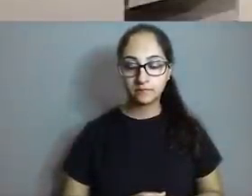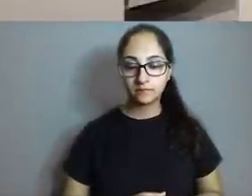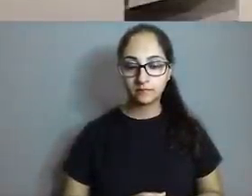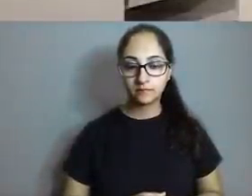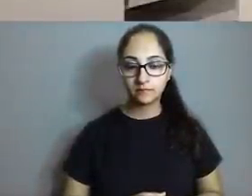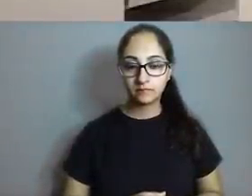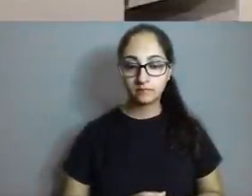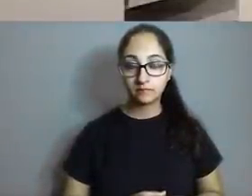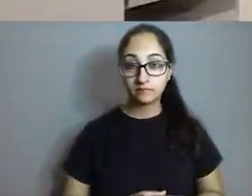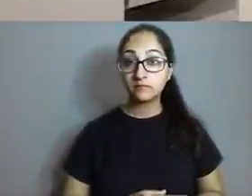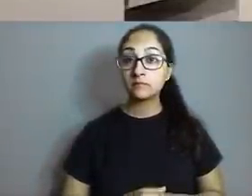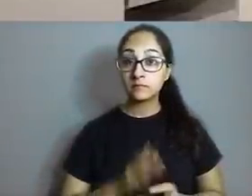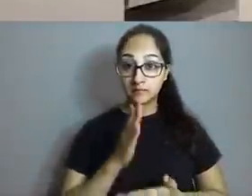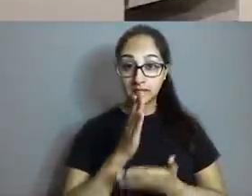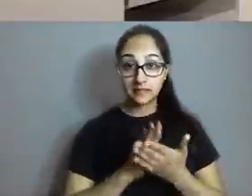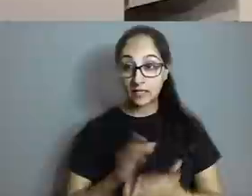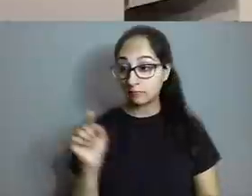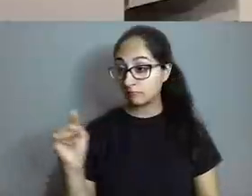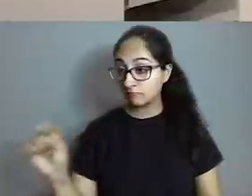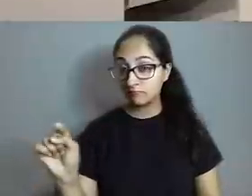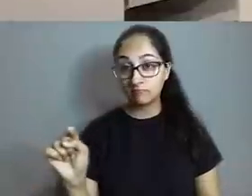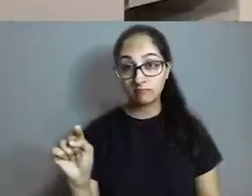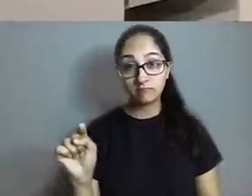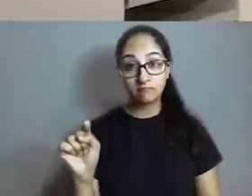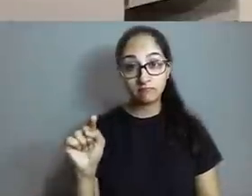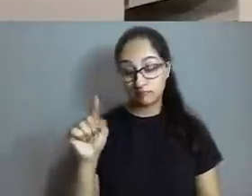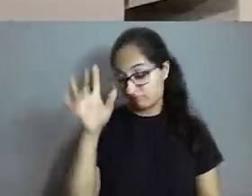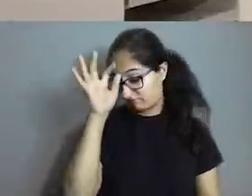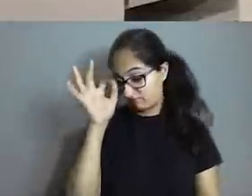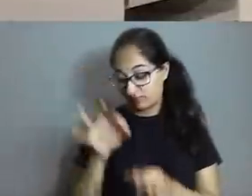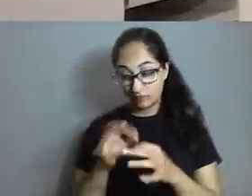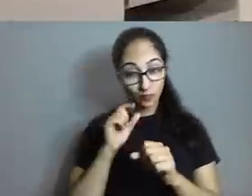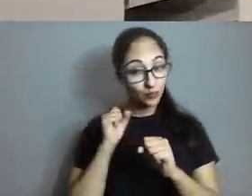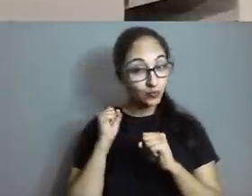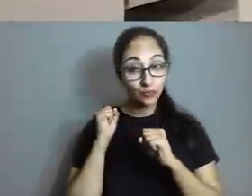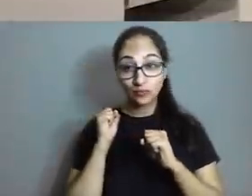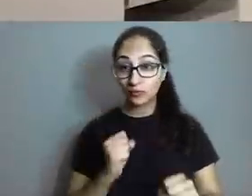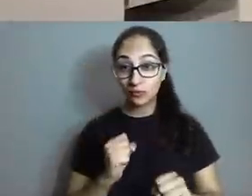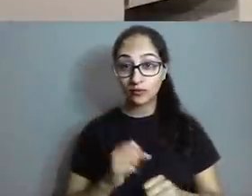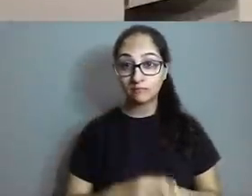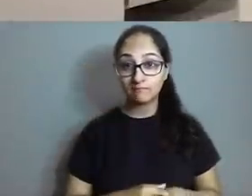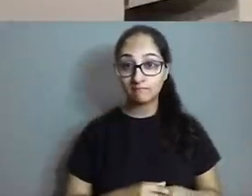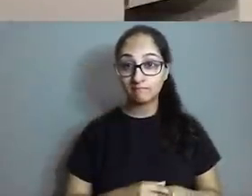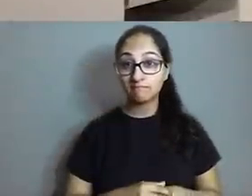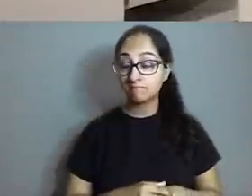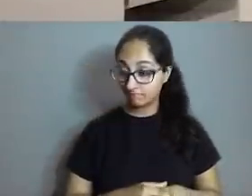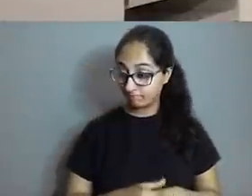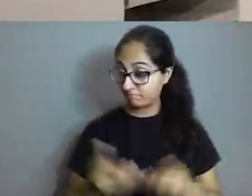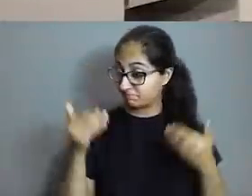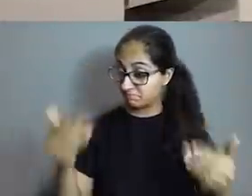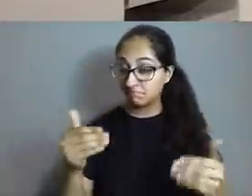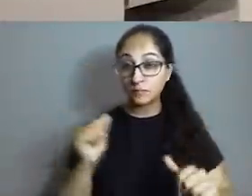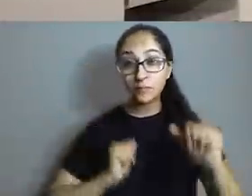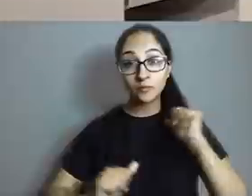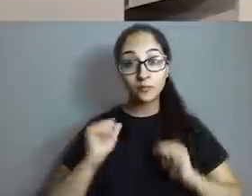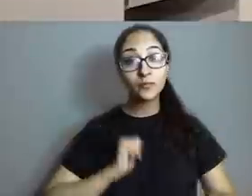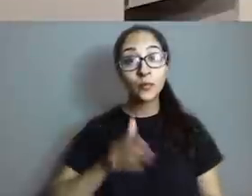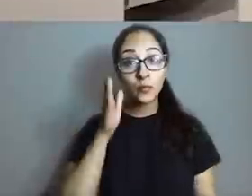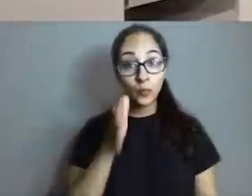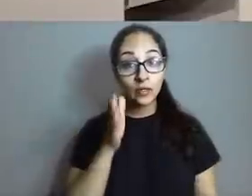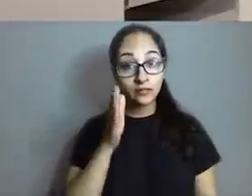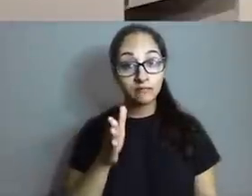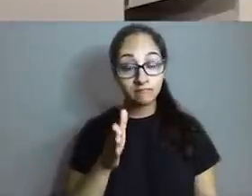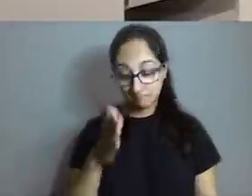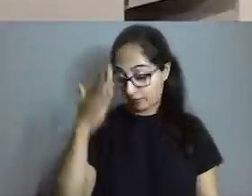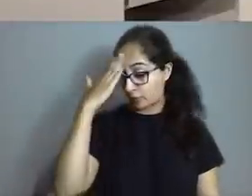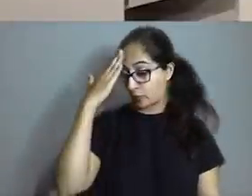intended and you know at the same time some people were kind of move forward with this with this faith